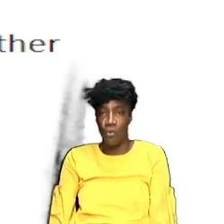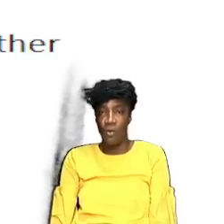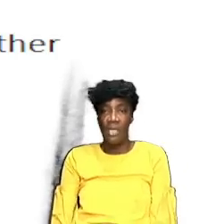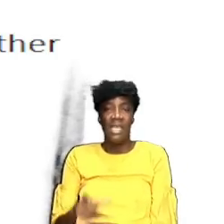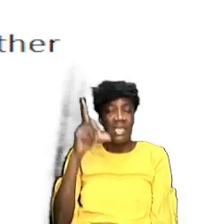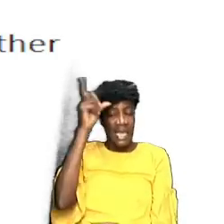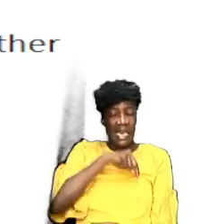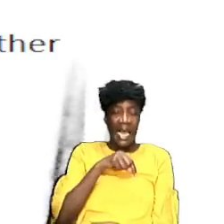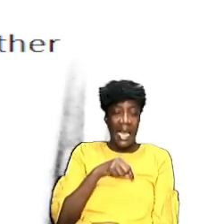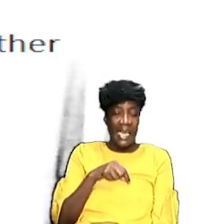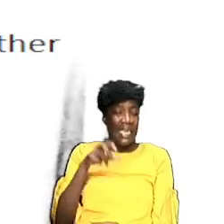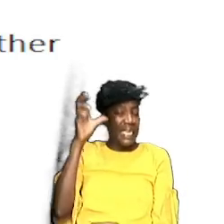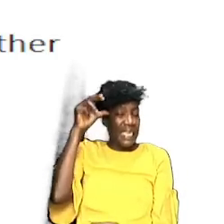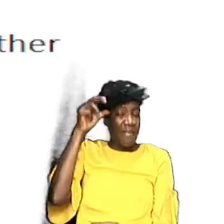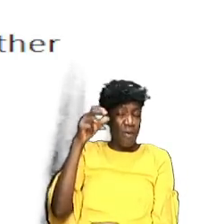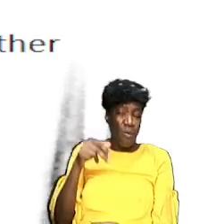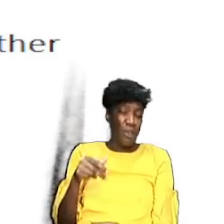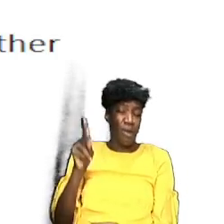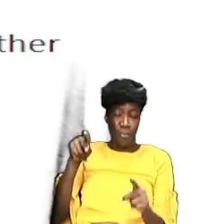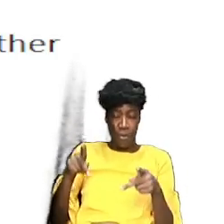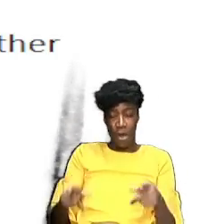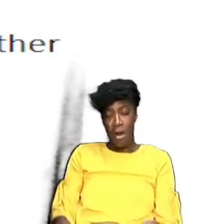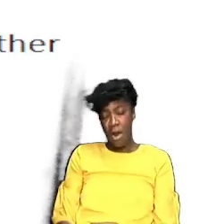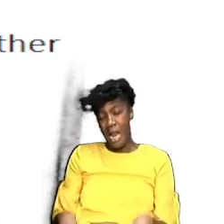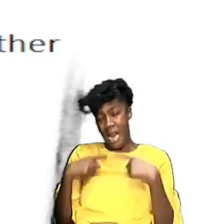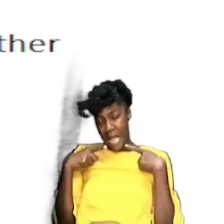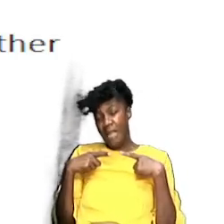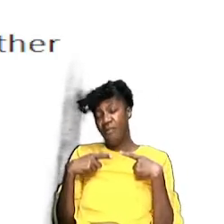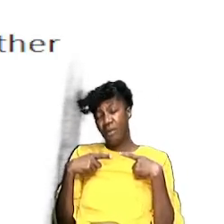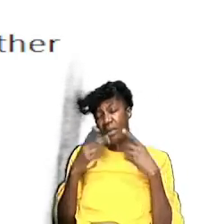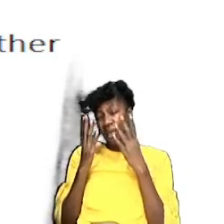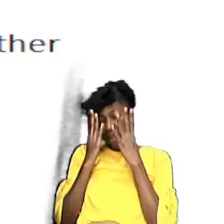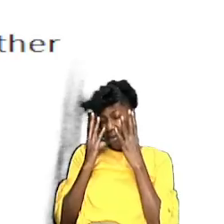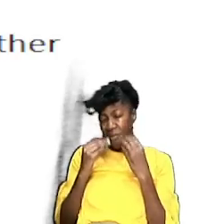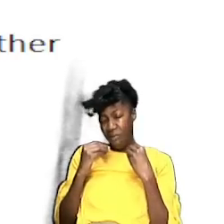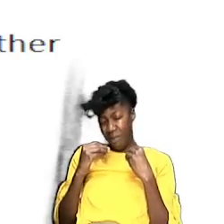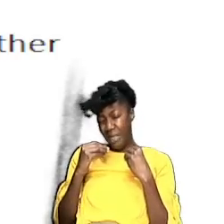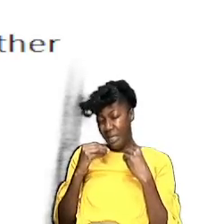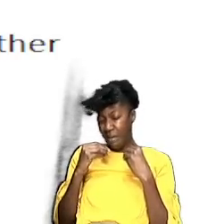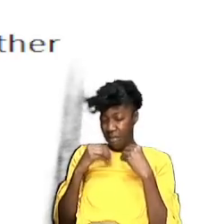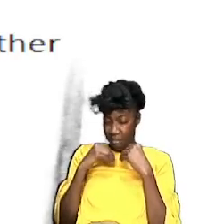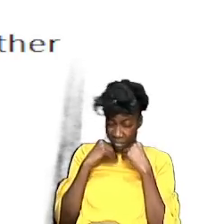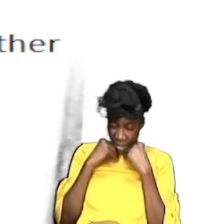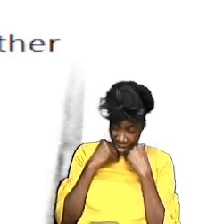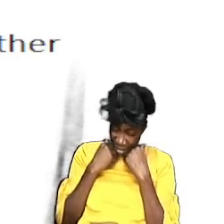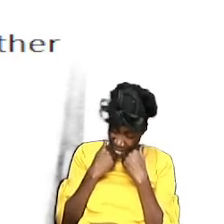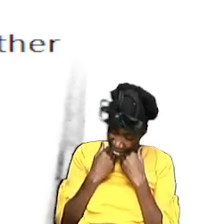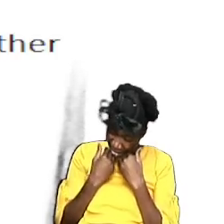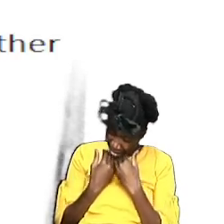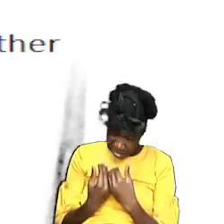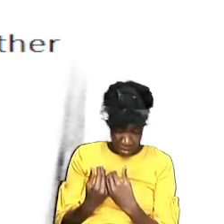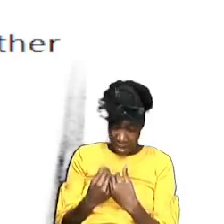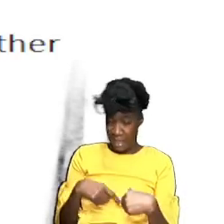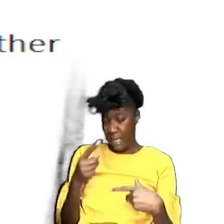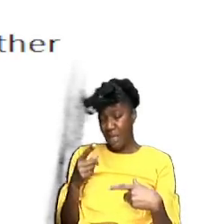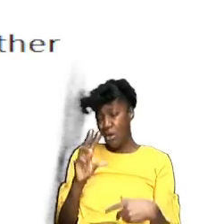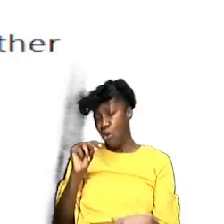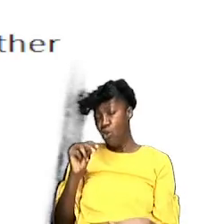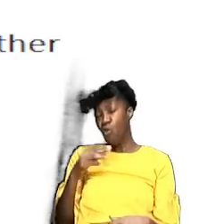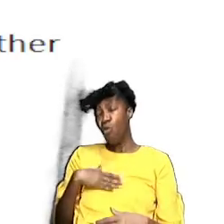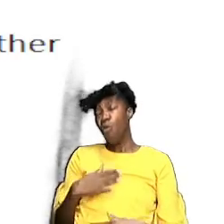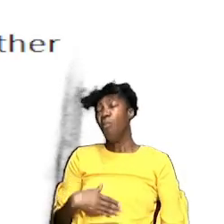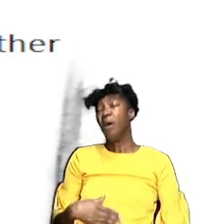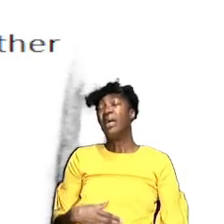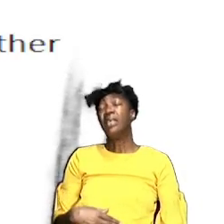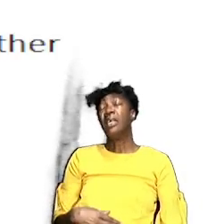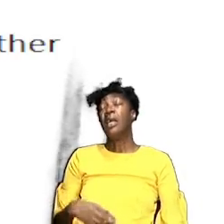pose at our lives to help us to feel discouraged. Amen. To tell you that you are nobody. To tell you that you are this and you are that. Amen. But